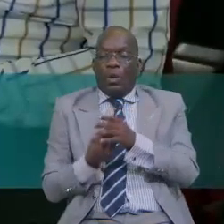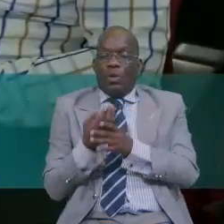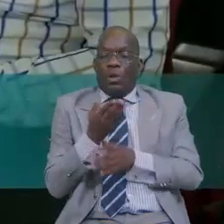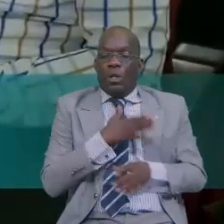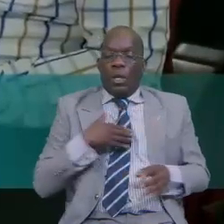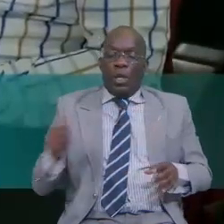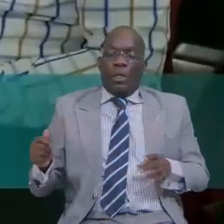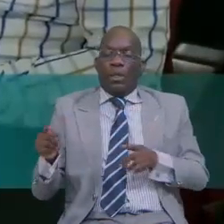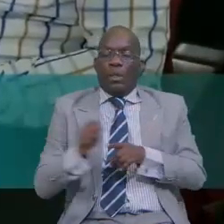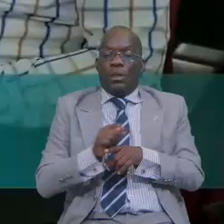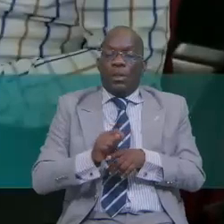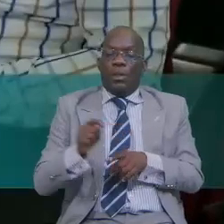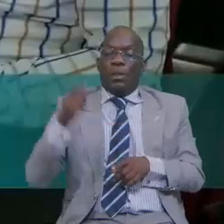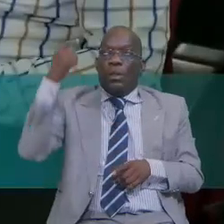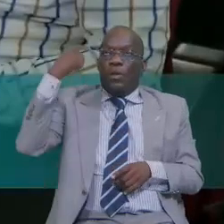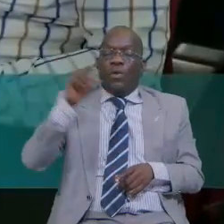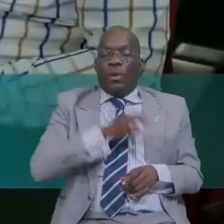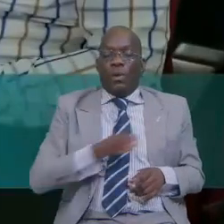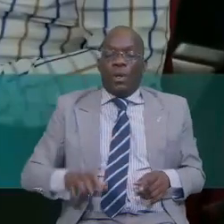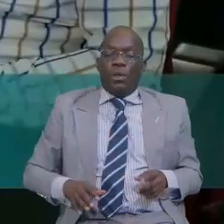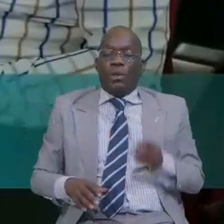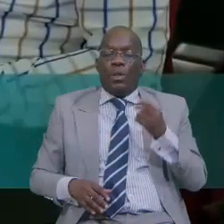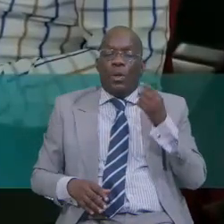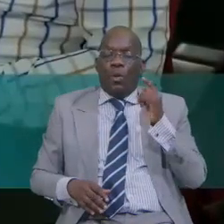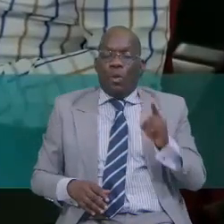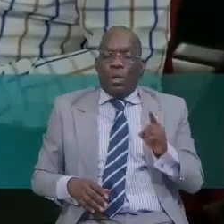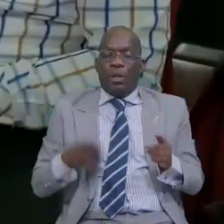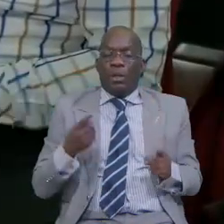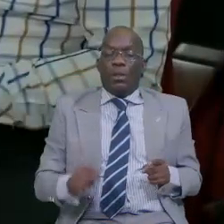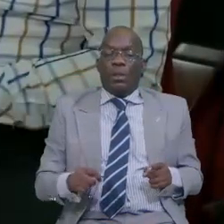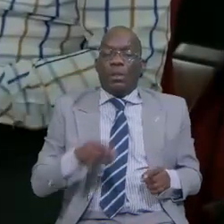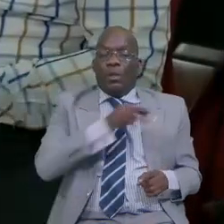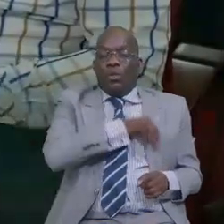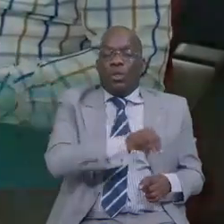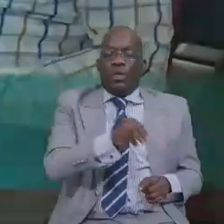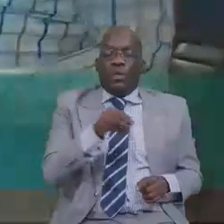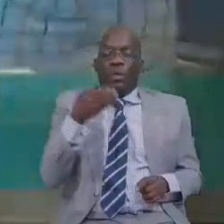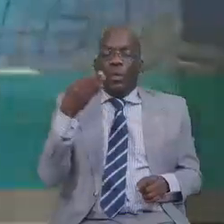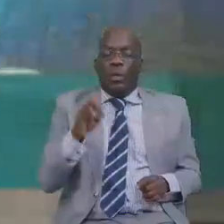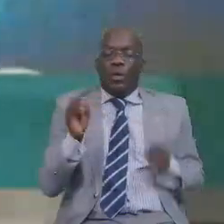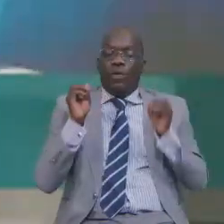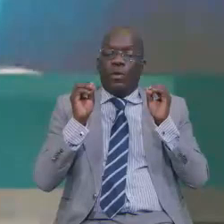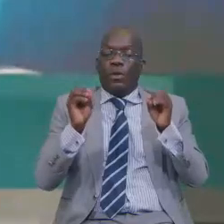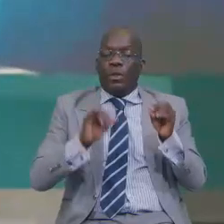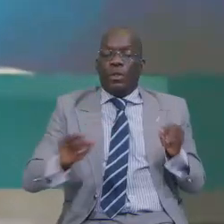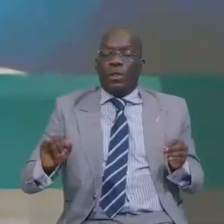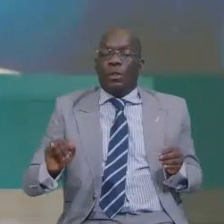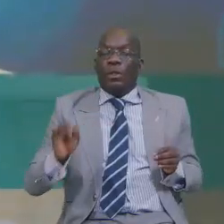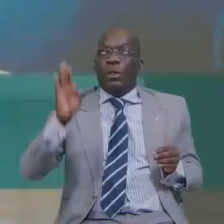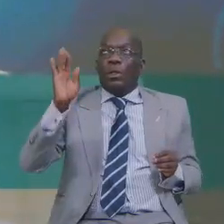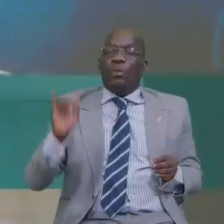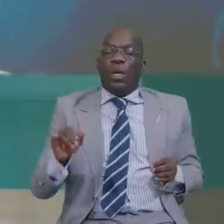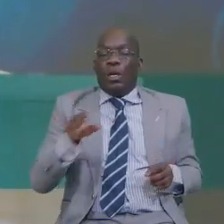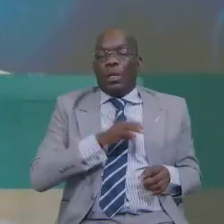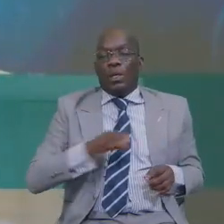Number one. Number one is the ministry of teaching by